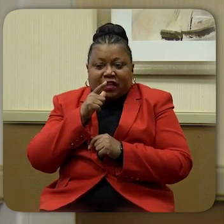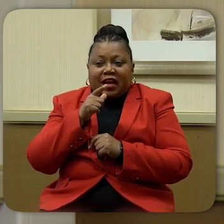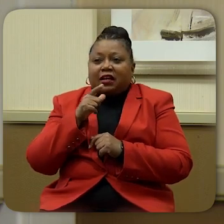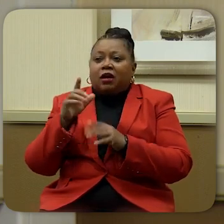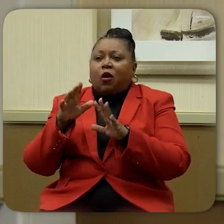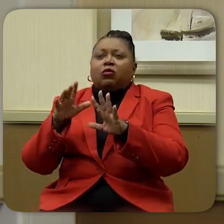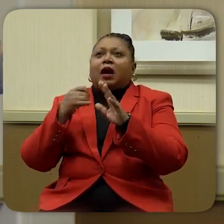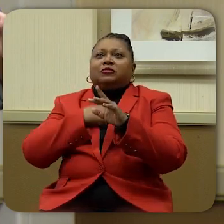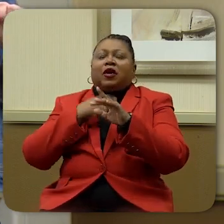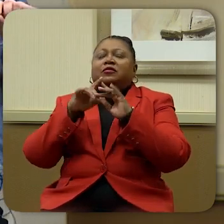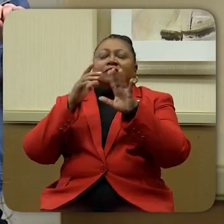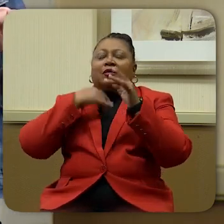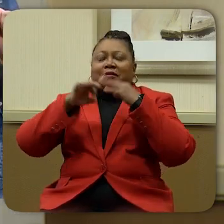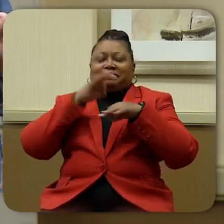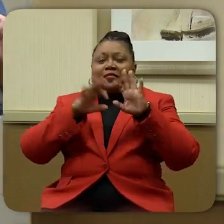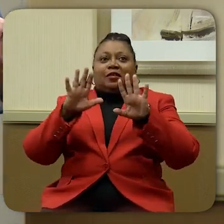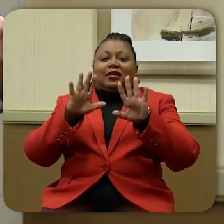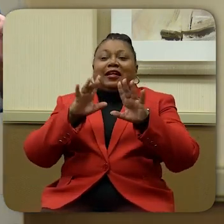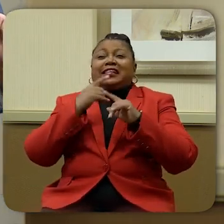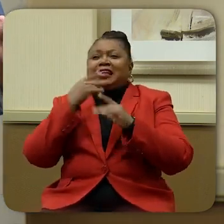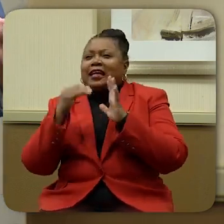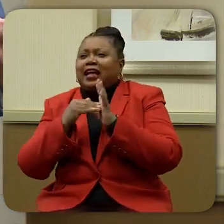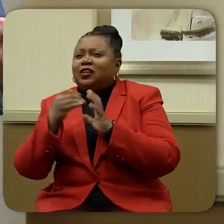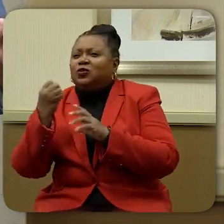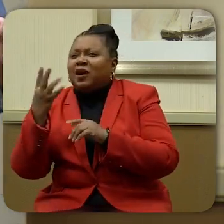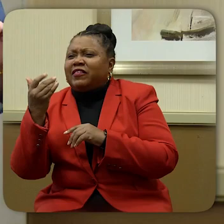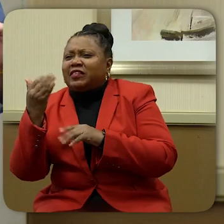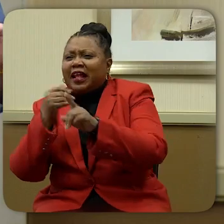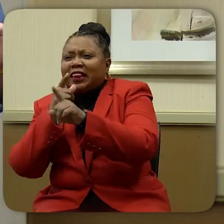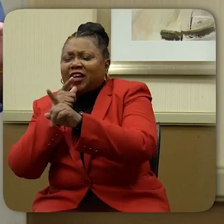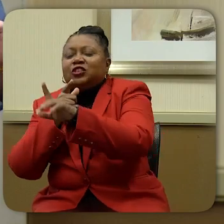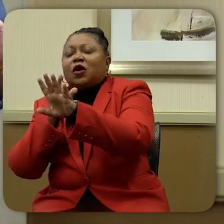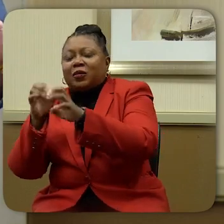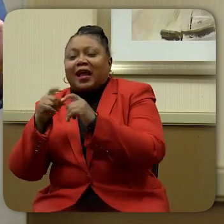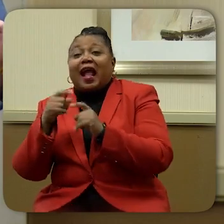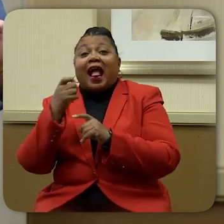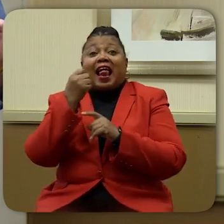Oh, sorry. Okay, so say that again for me, because